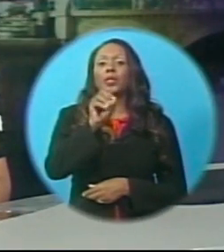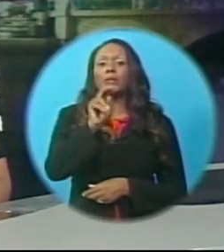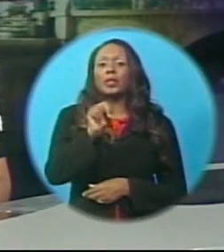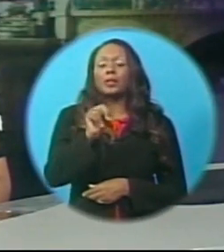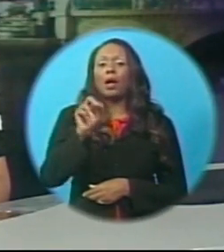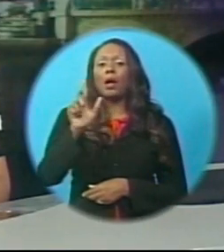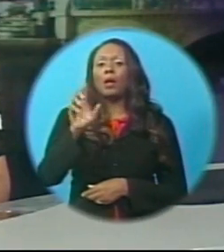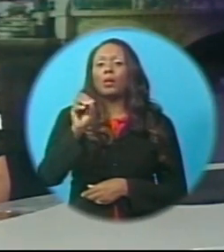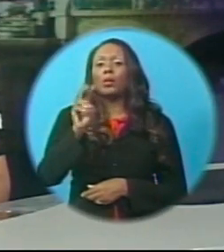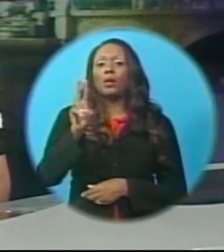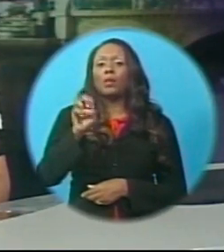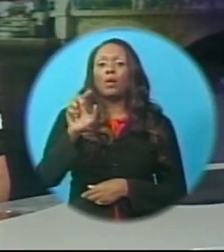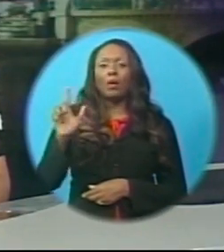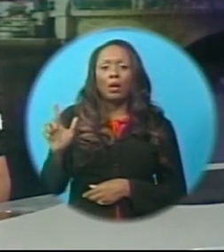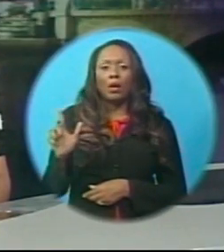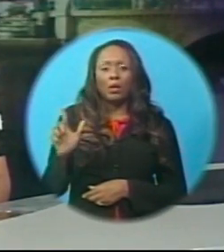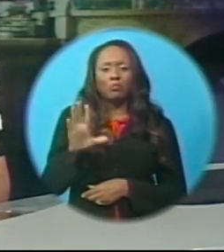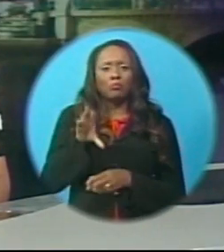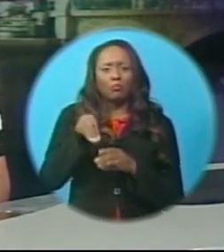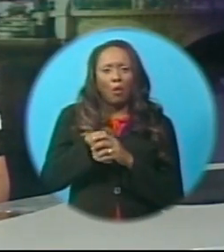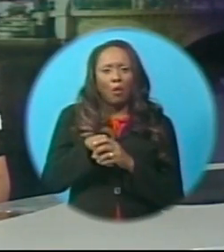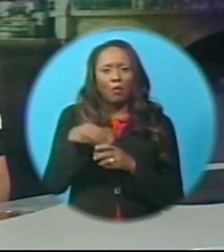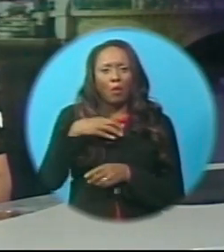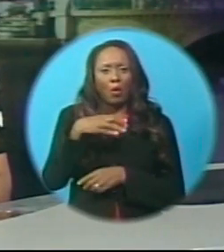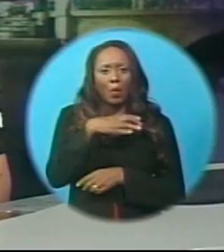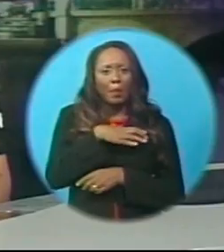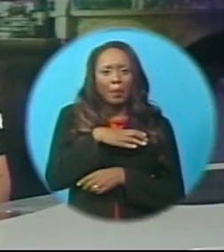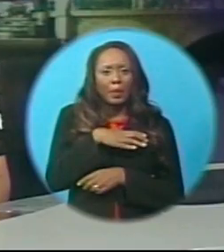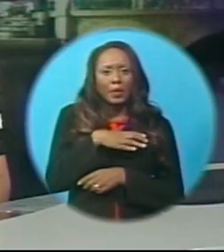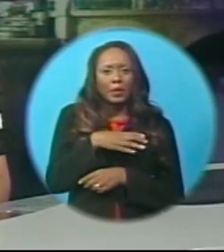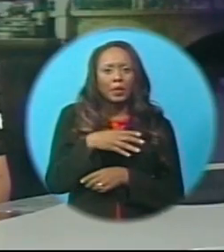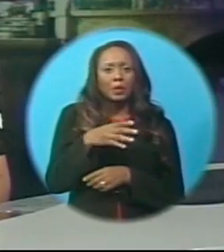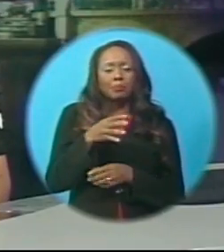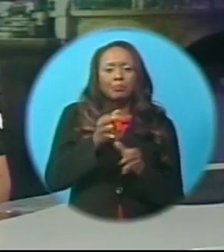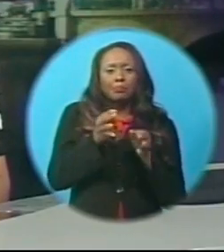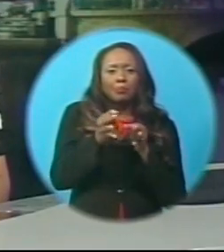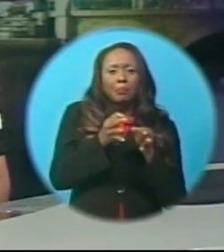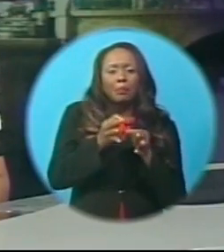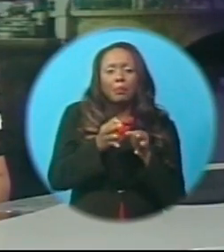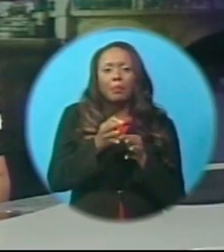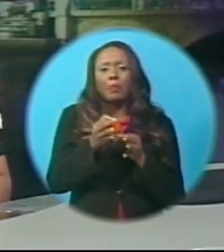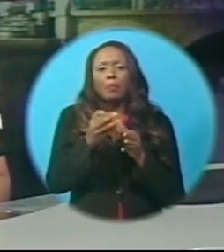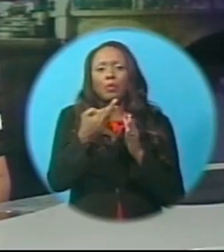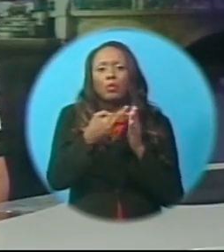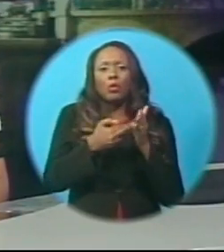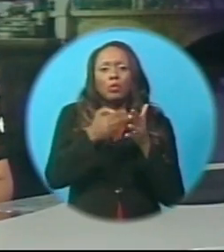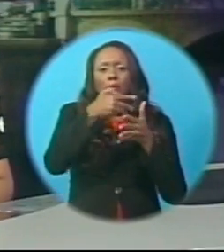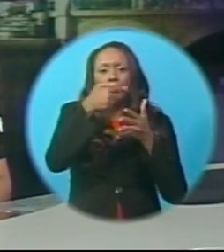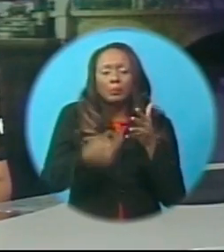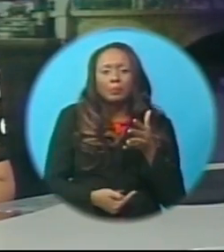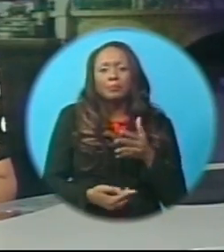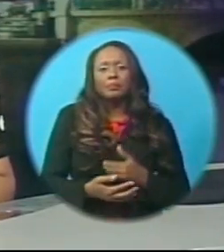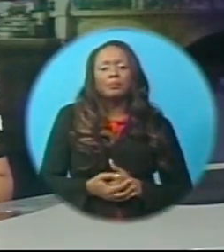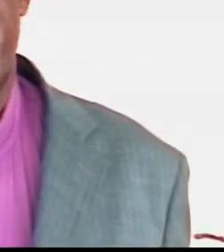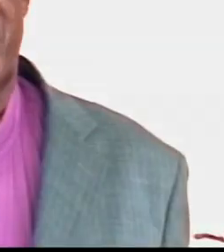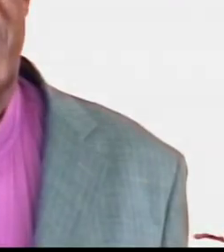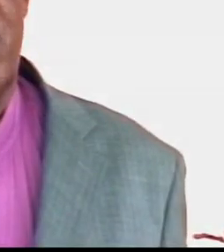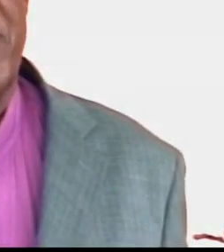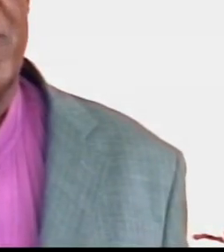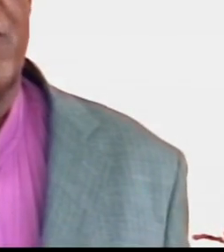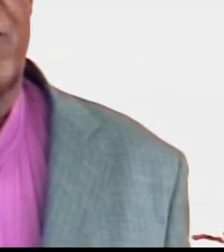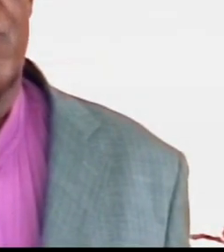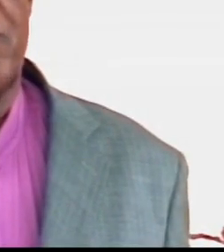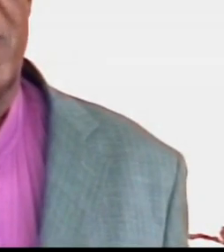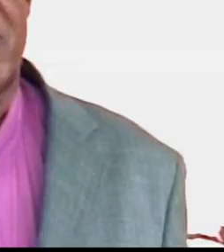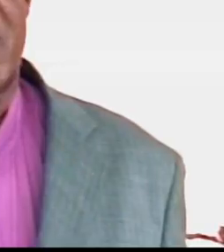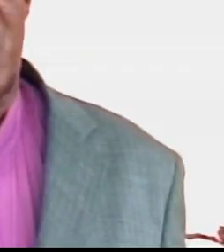member, says the members were briefed on the parliamentary procedures and had been practicing since the idea was first proposed. We have now